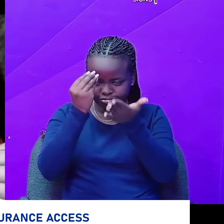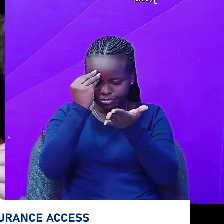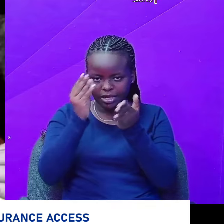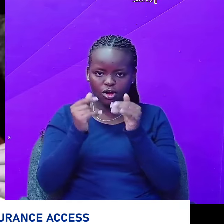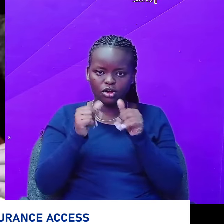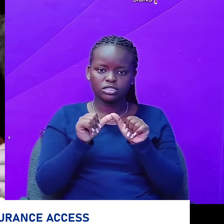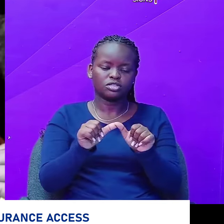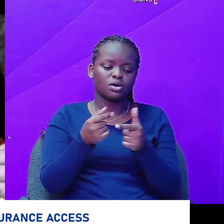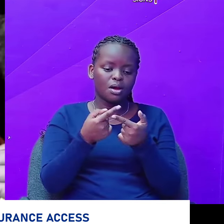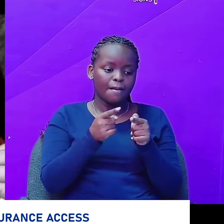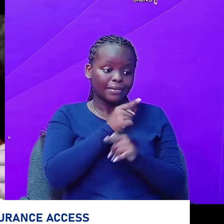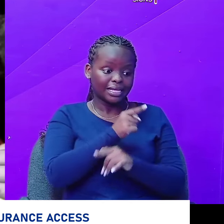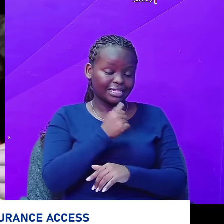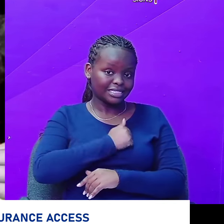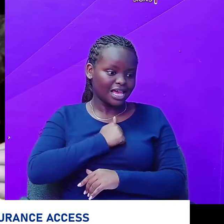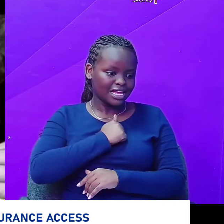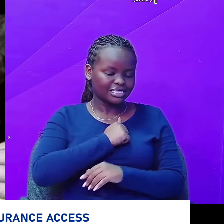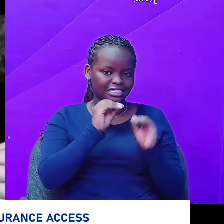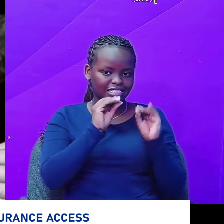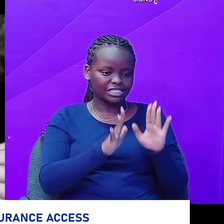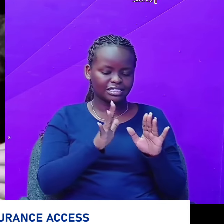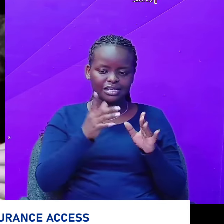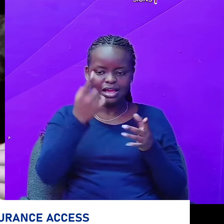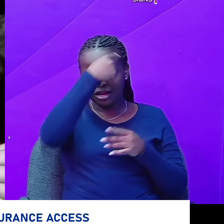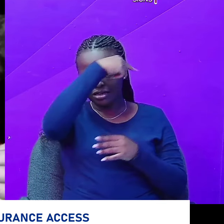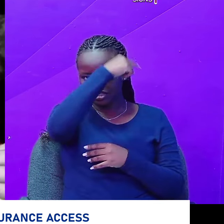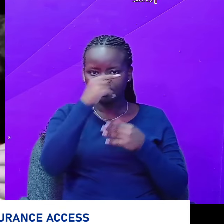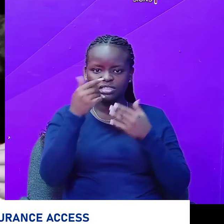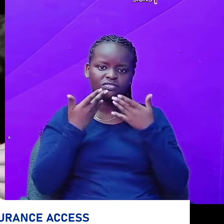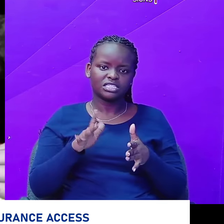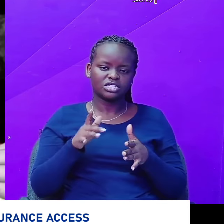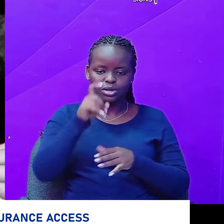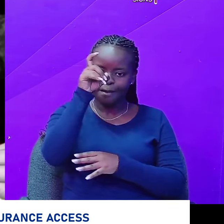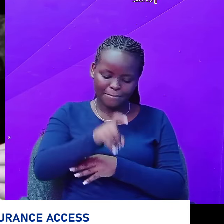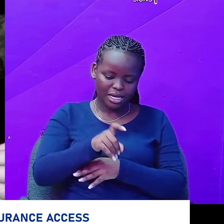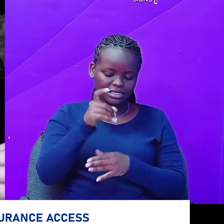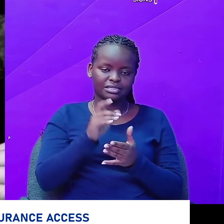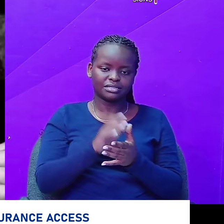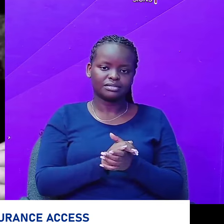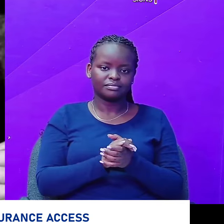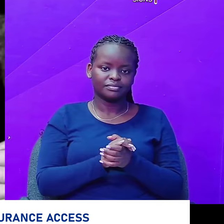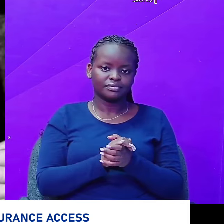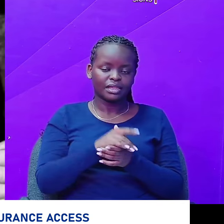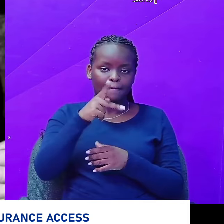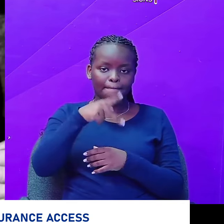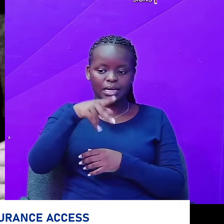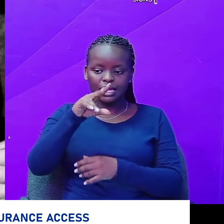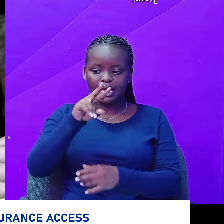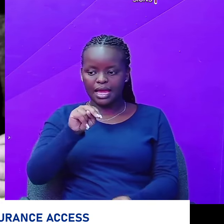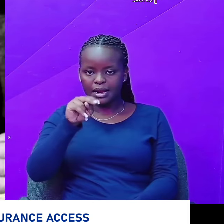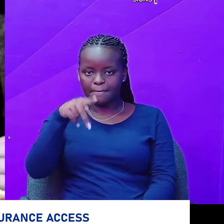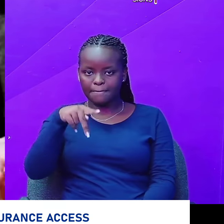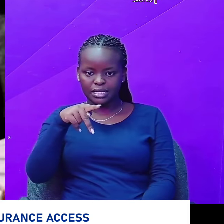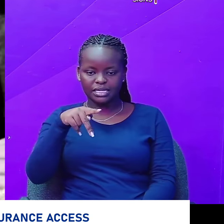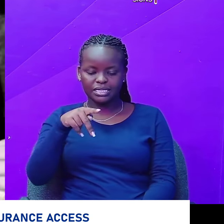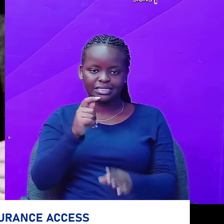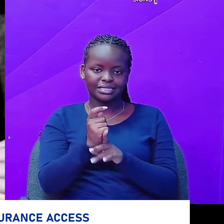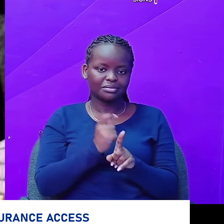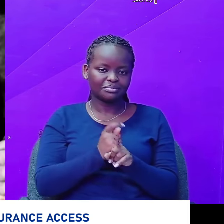these science teachers have graduated, yes, and therefore they must be converted to P&P terms, yes, nothing less than